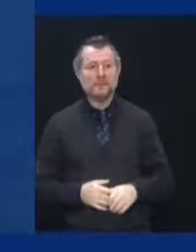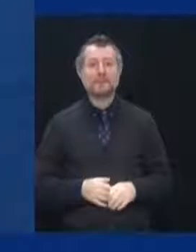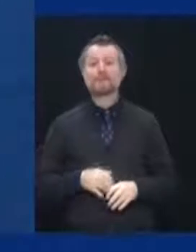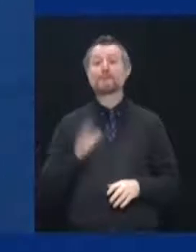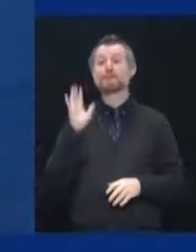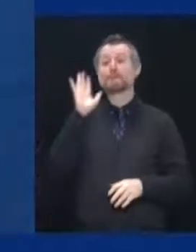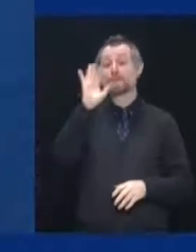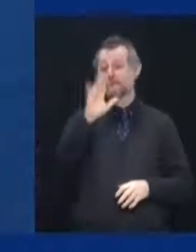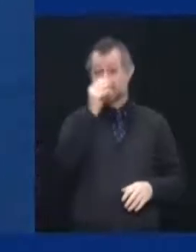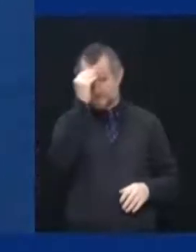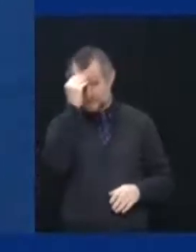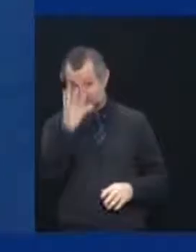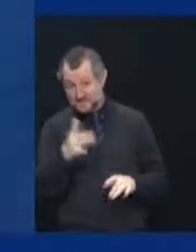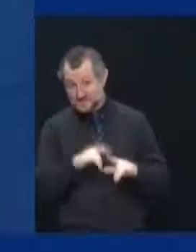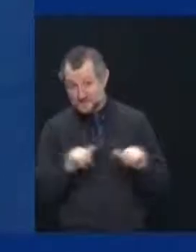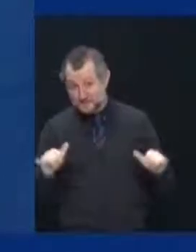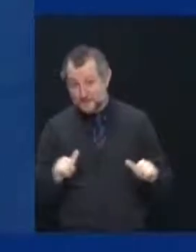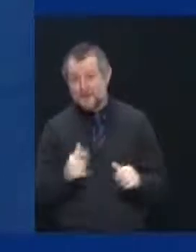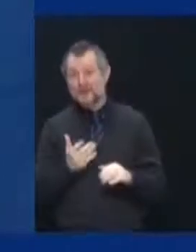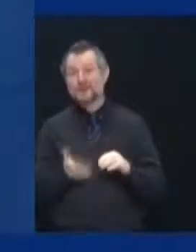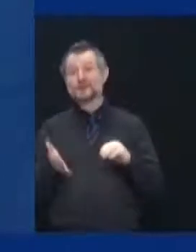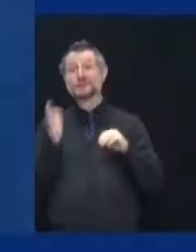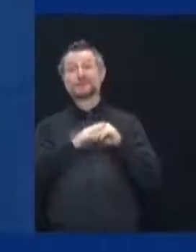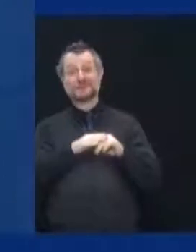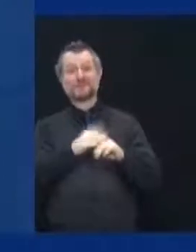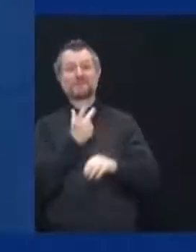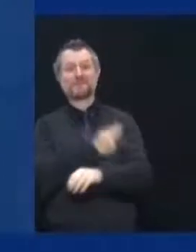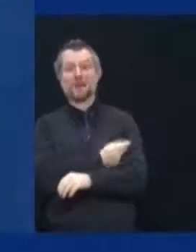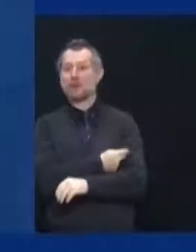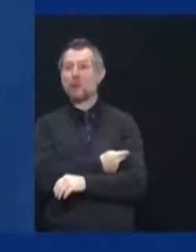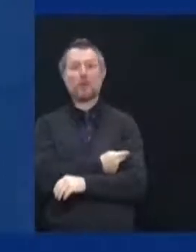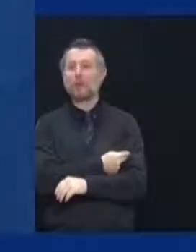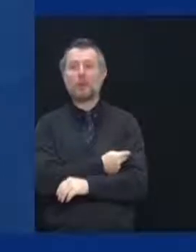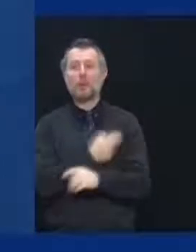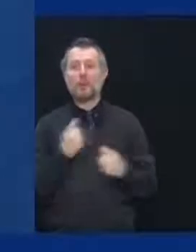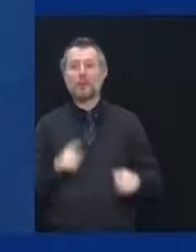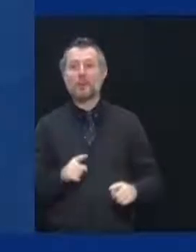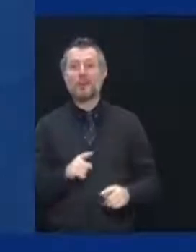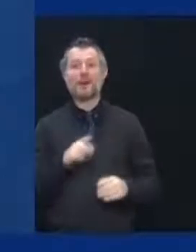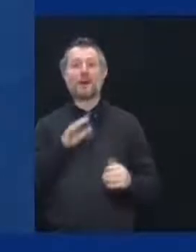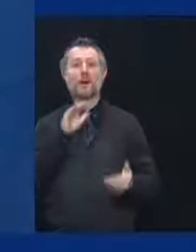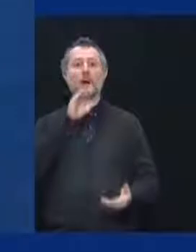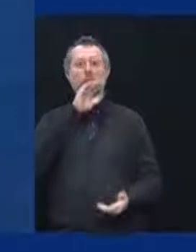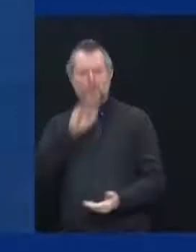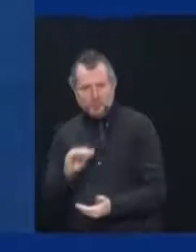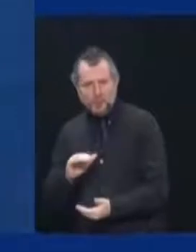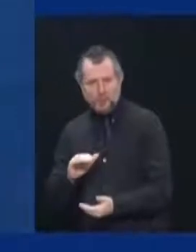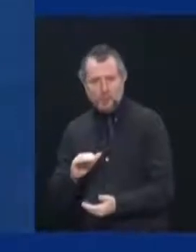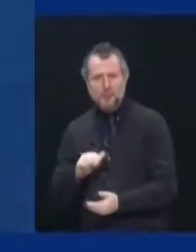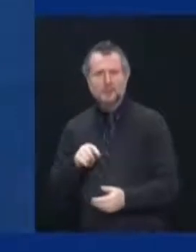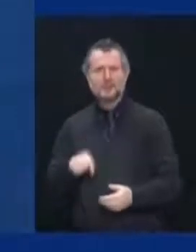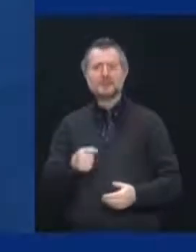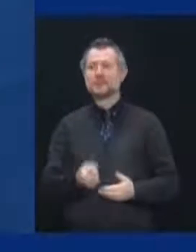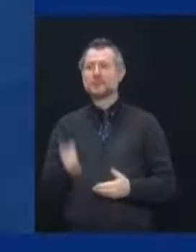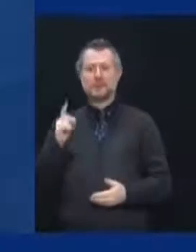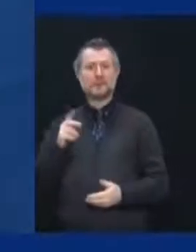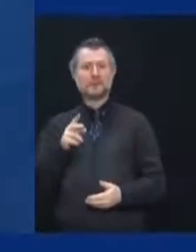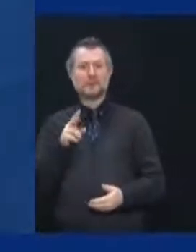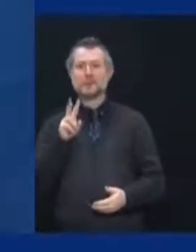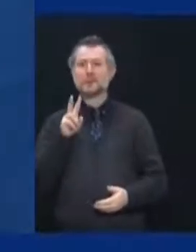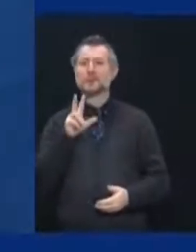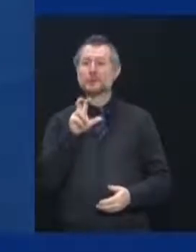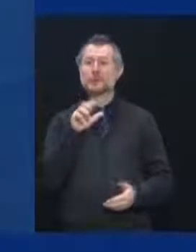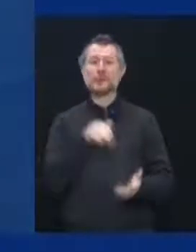not get more supply, we actually got less this week. We went from